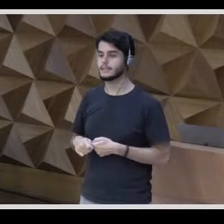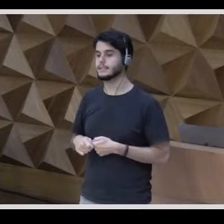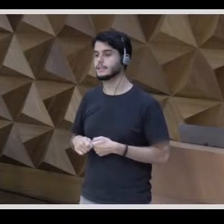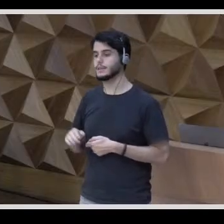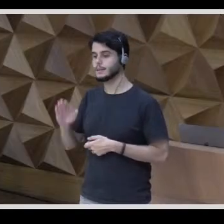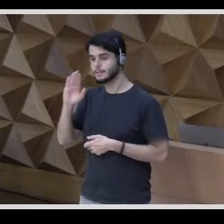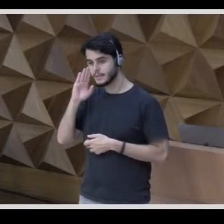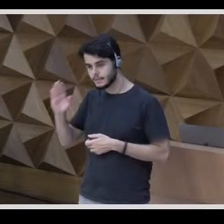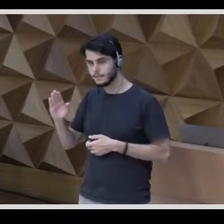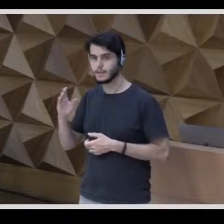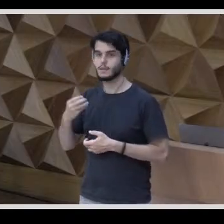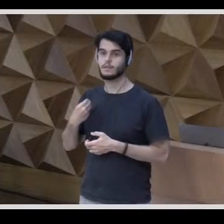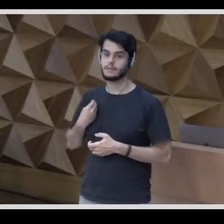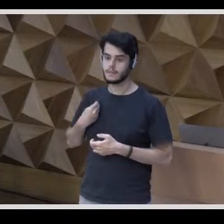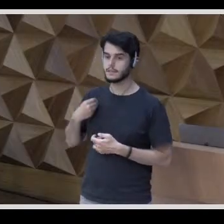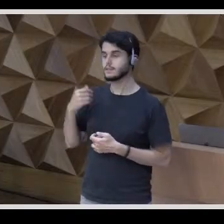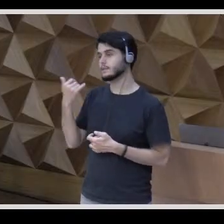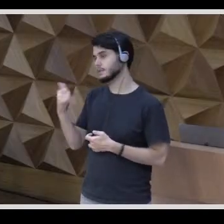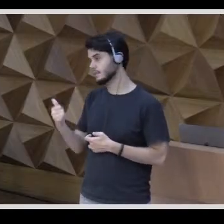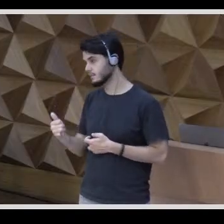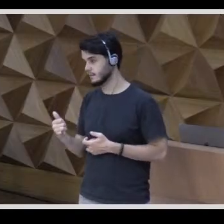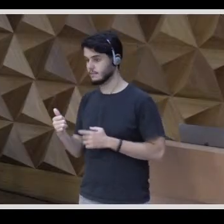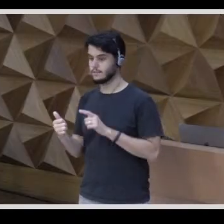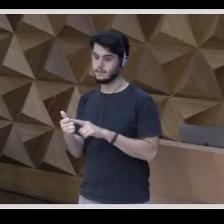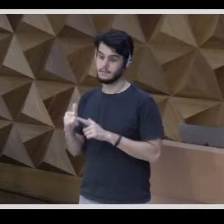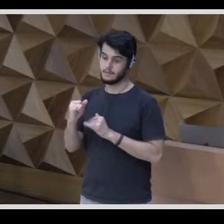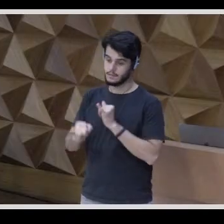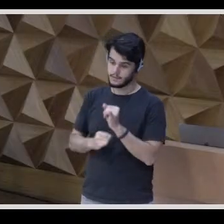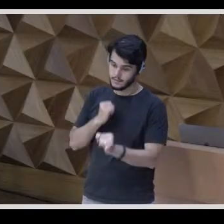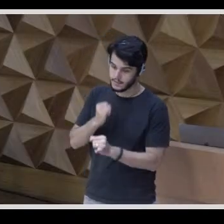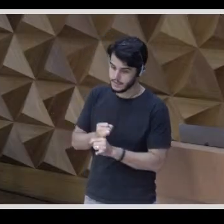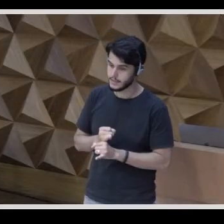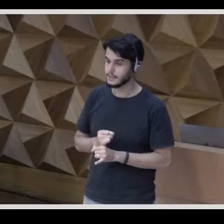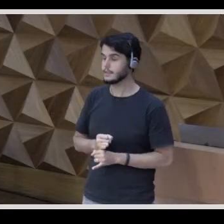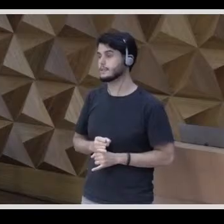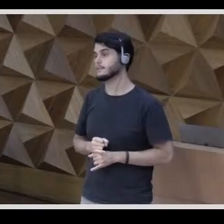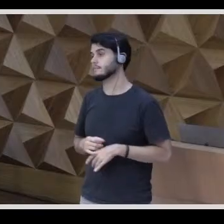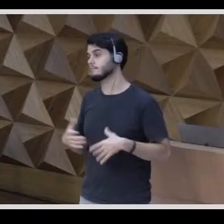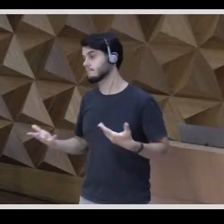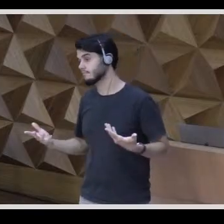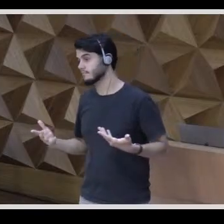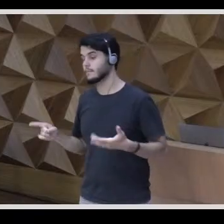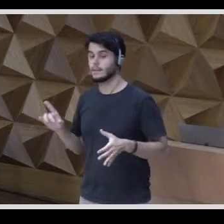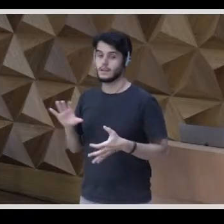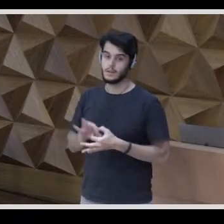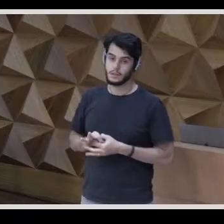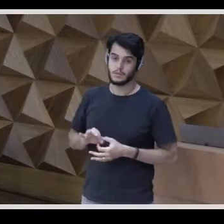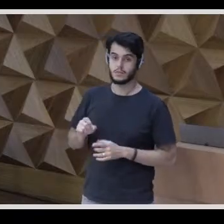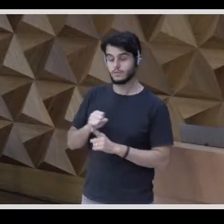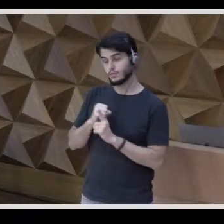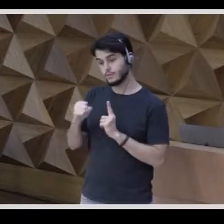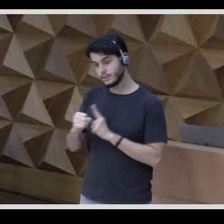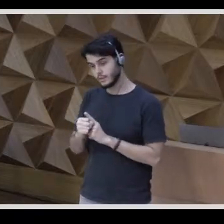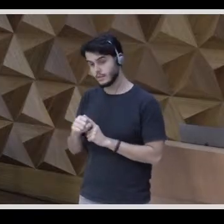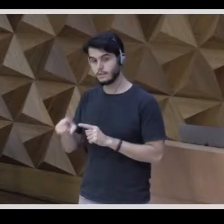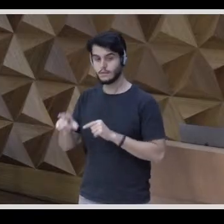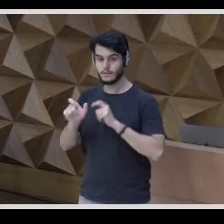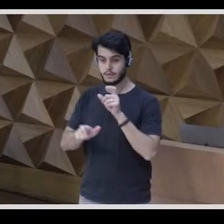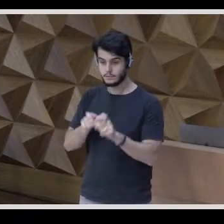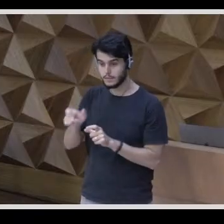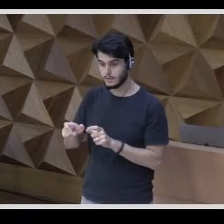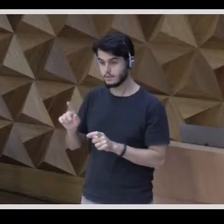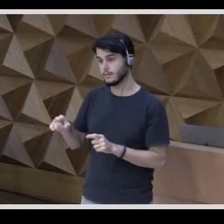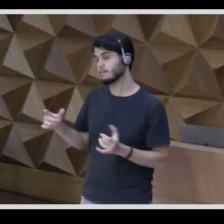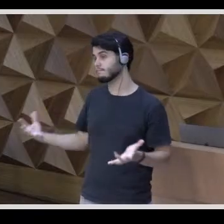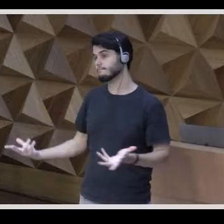connect through social media. And I don't say that as a trivial thing. That's become a really important people of some people's lives. And they probably feel